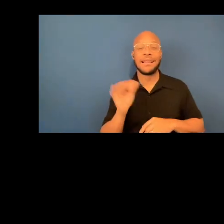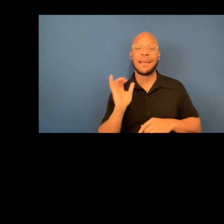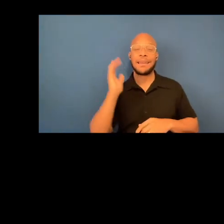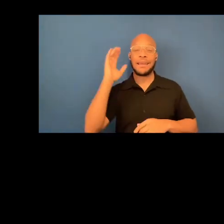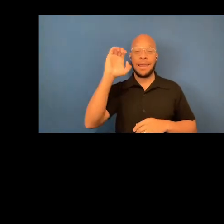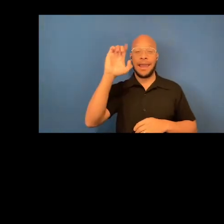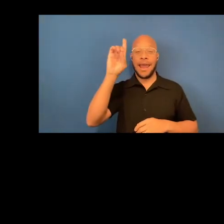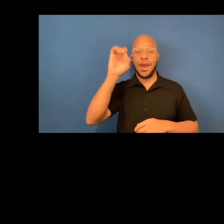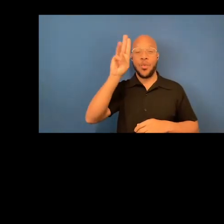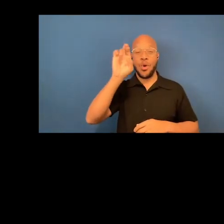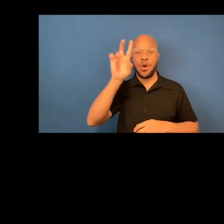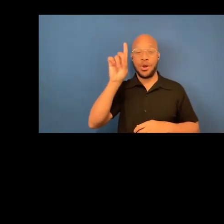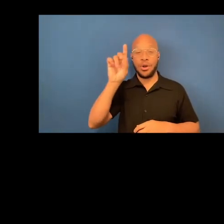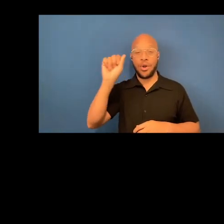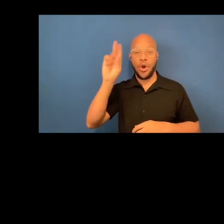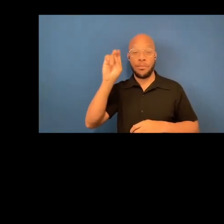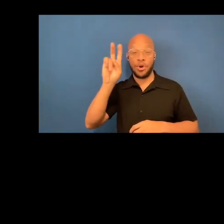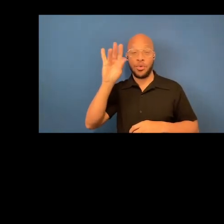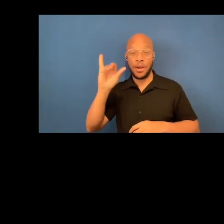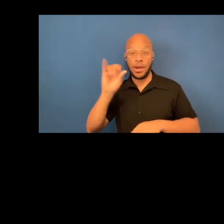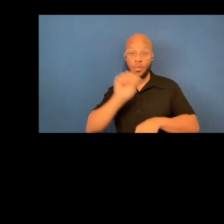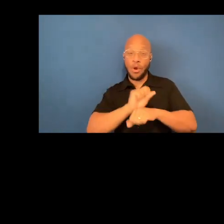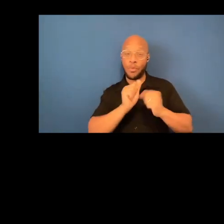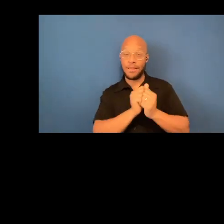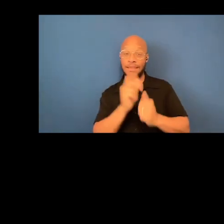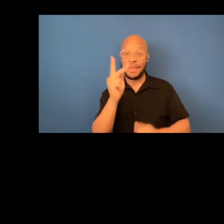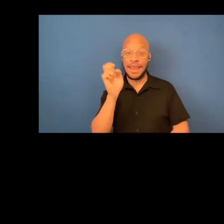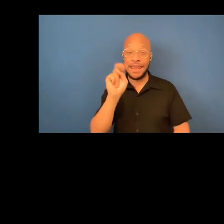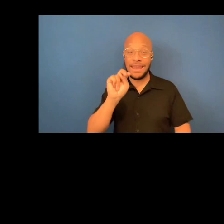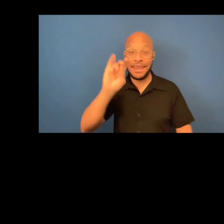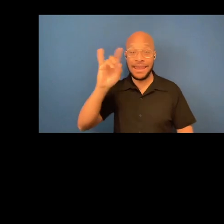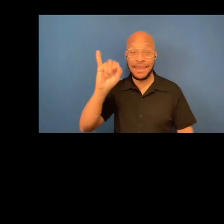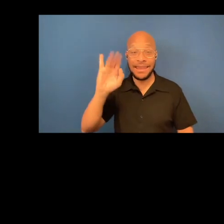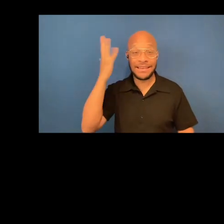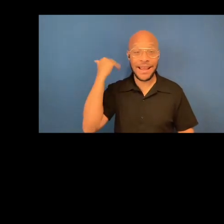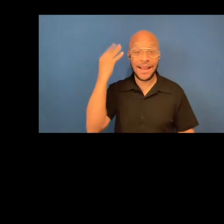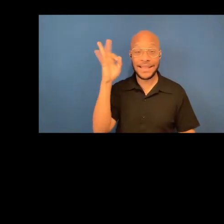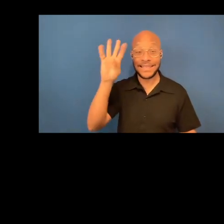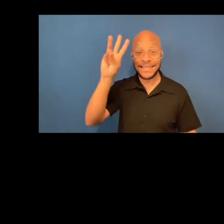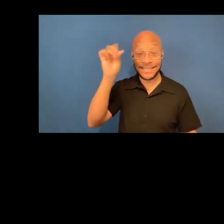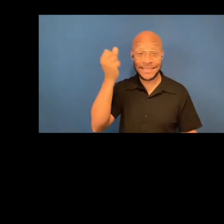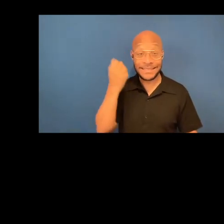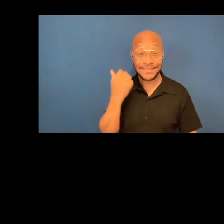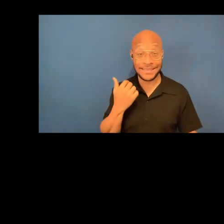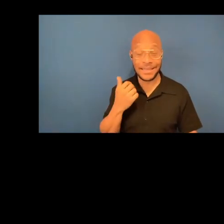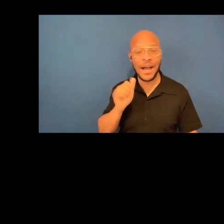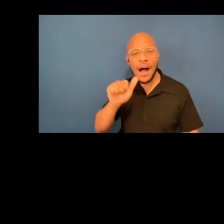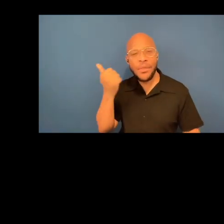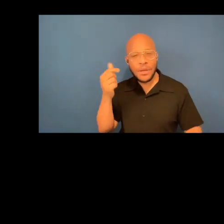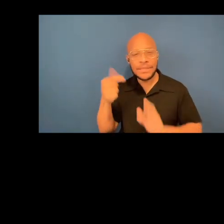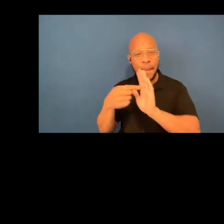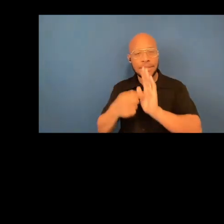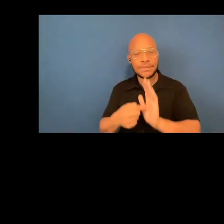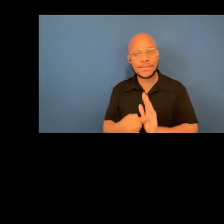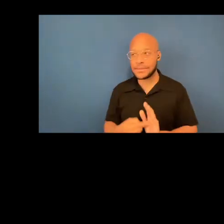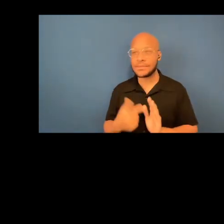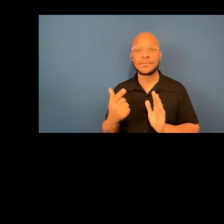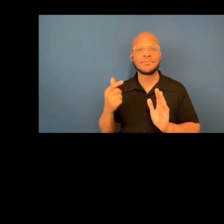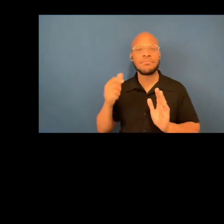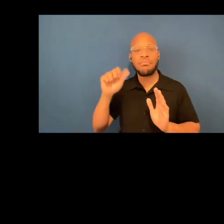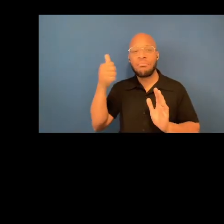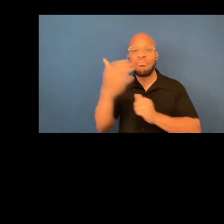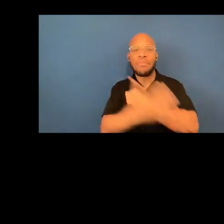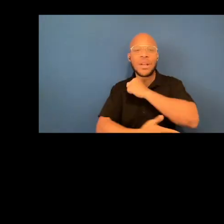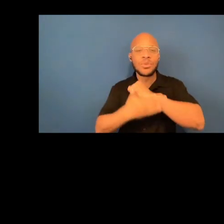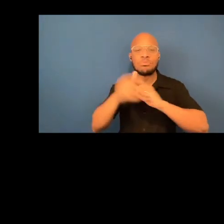did in times far flung from our own. We have to imagine differently in order to save ourselves,